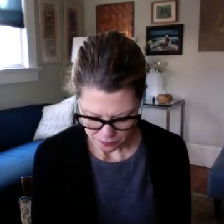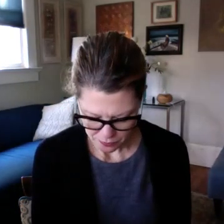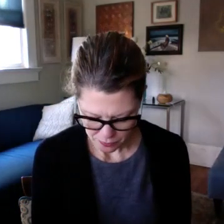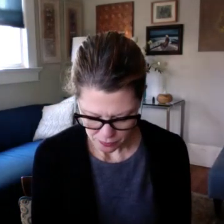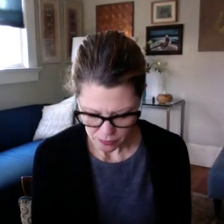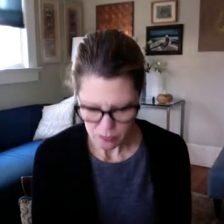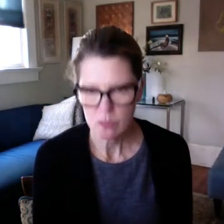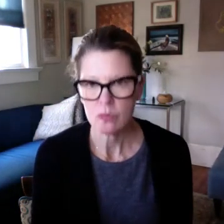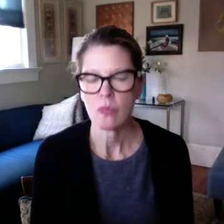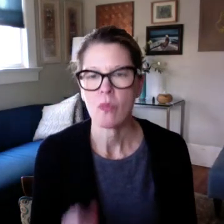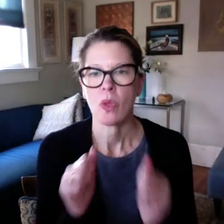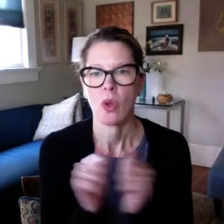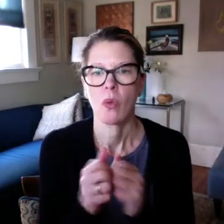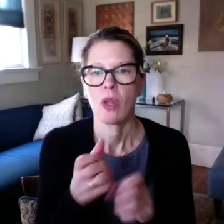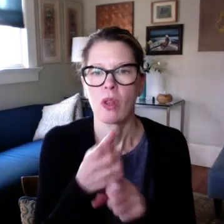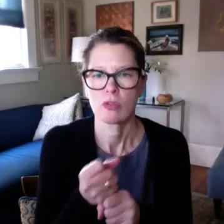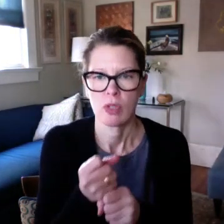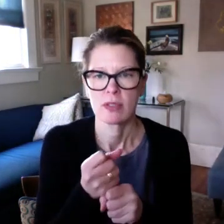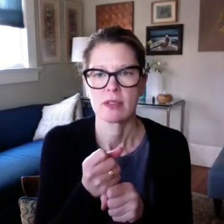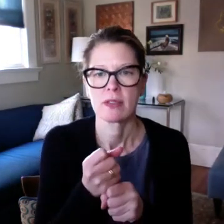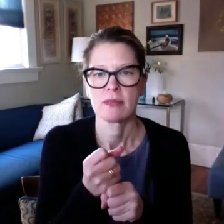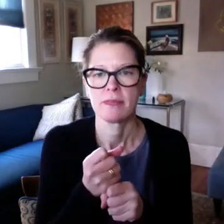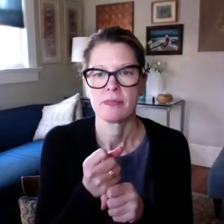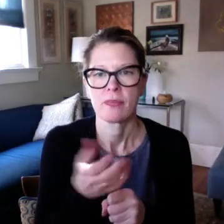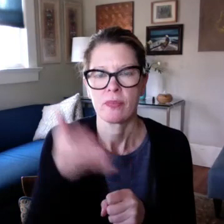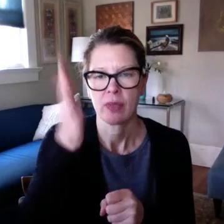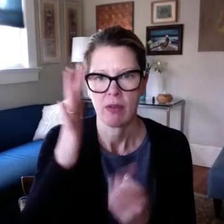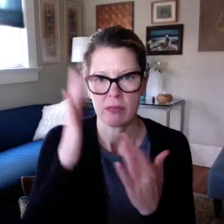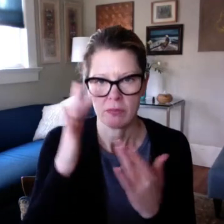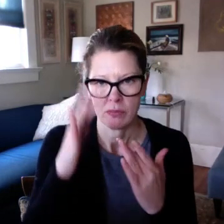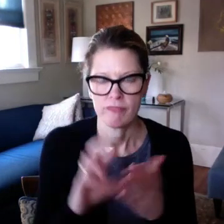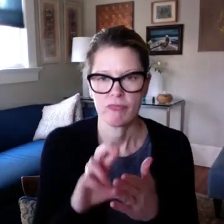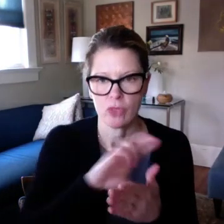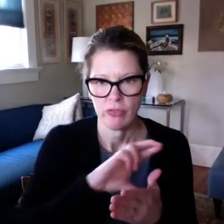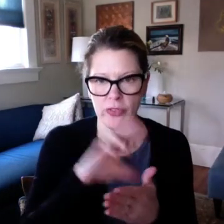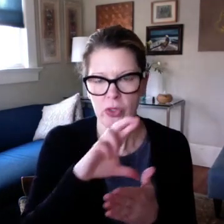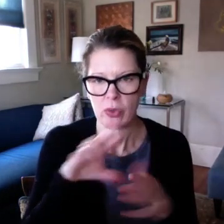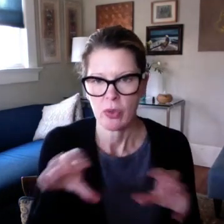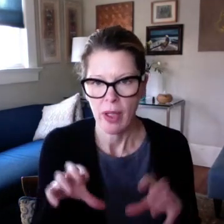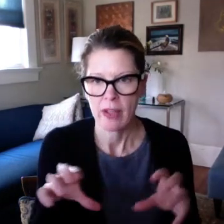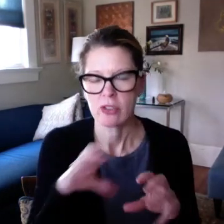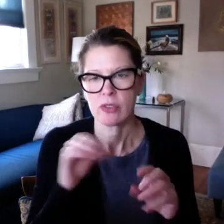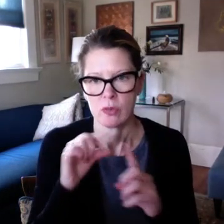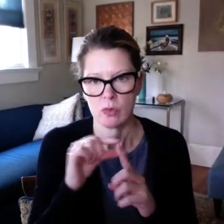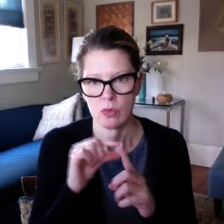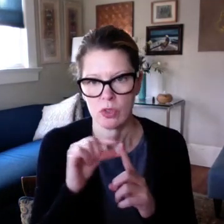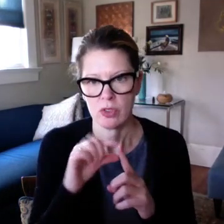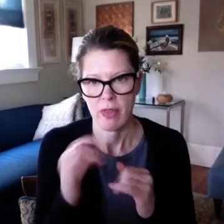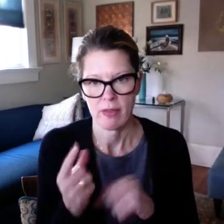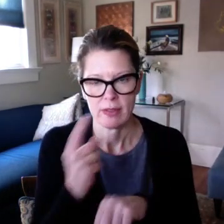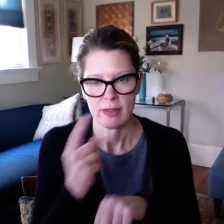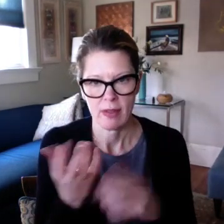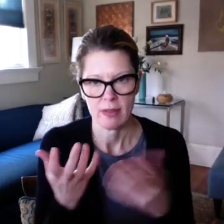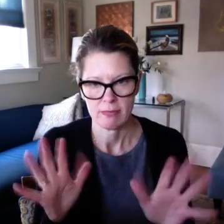With trust in God's mercy, review your actions and words in the day that is ending. Remember